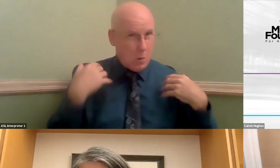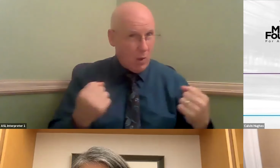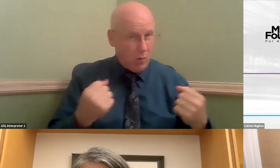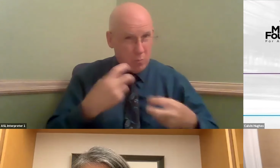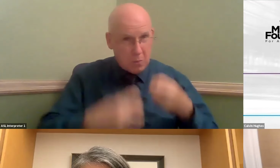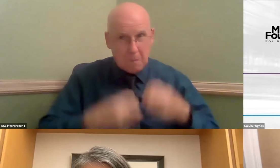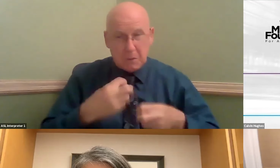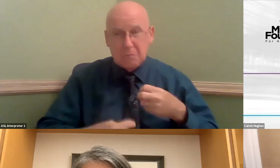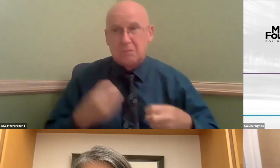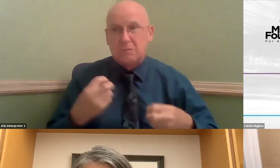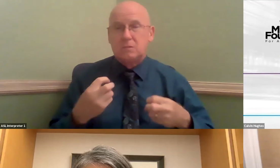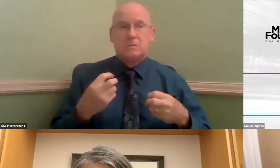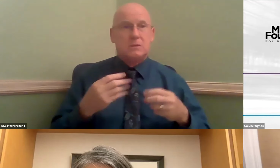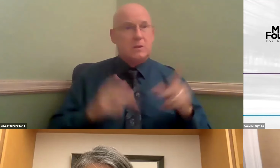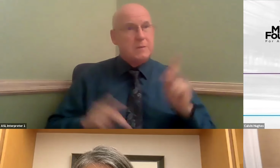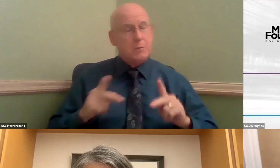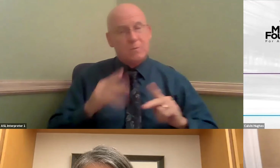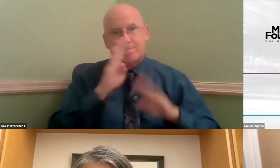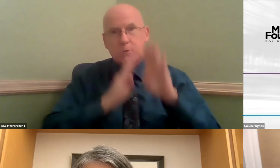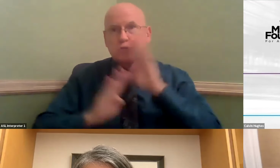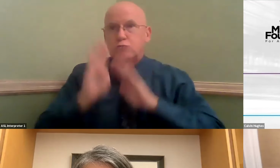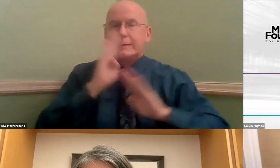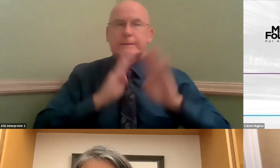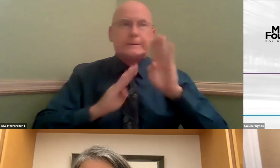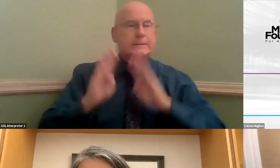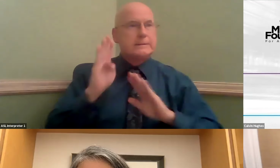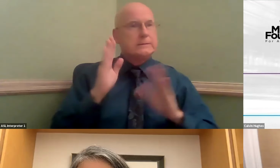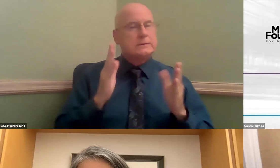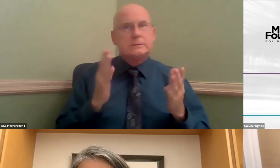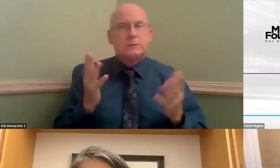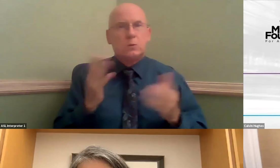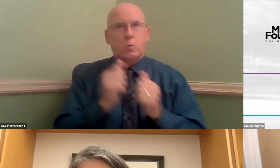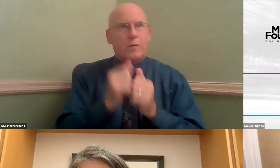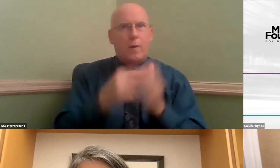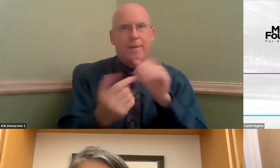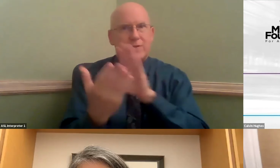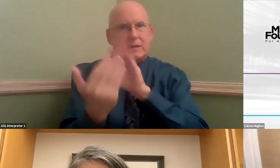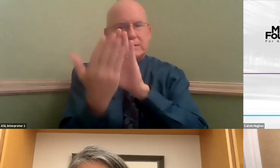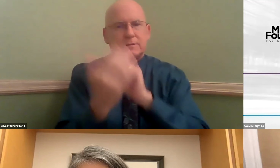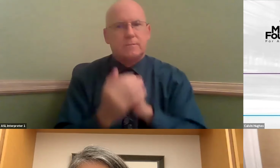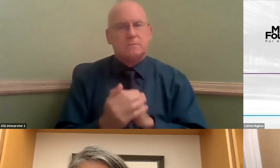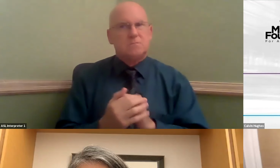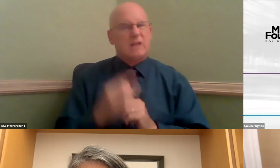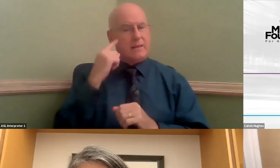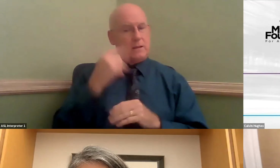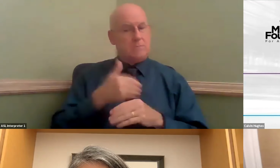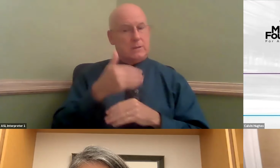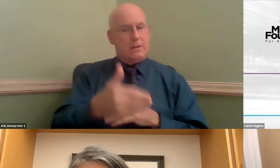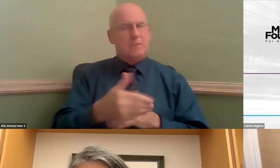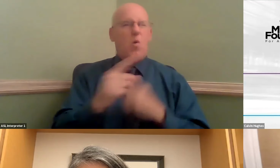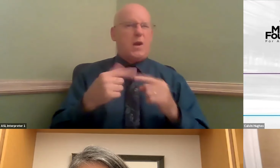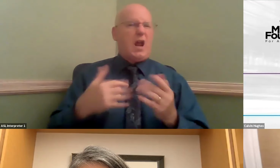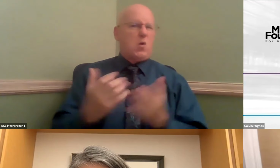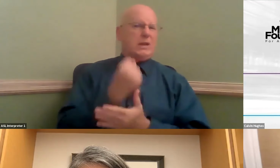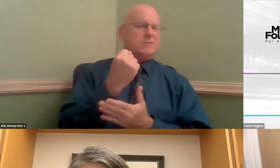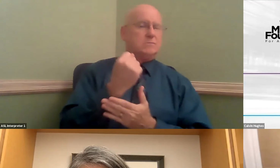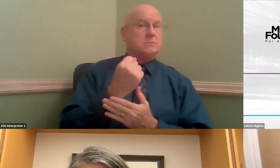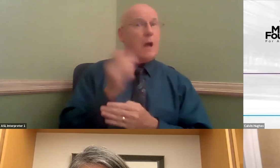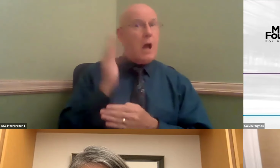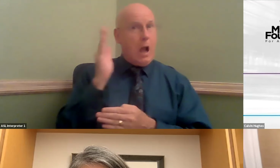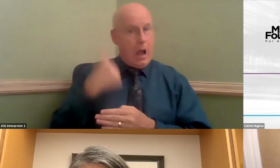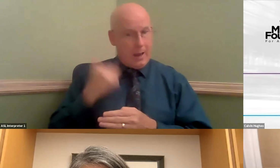creates, as many people are very frustrated what they've been able to navigate with. I think the next mayor, when I'm elected mayor, I'm going to work